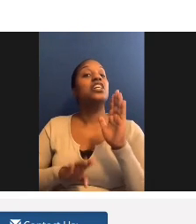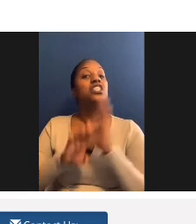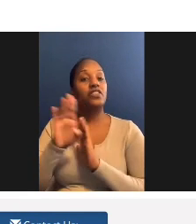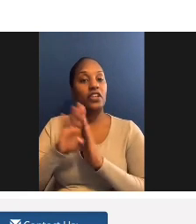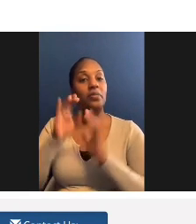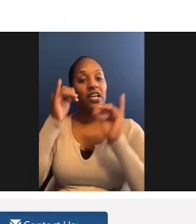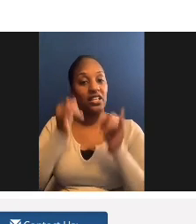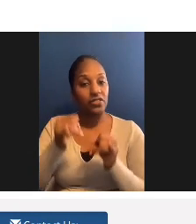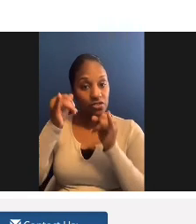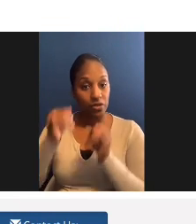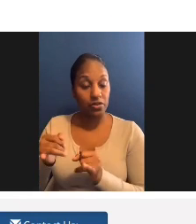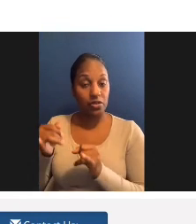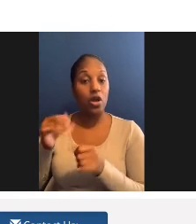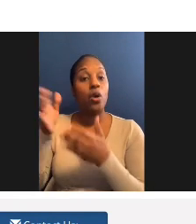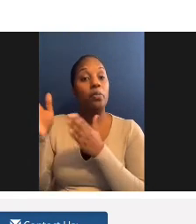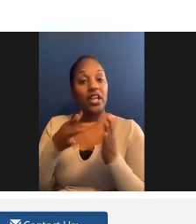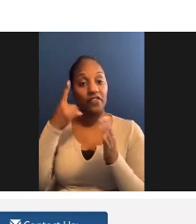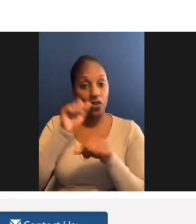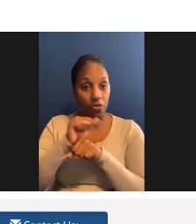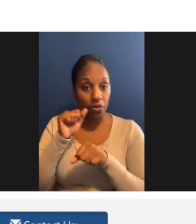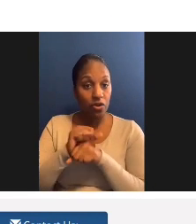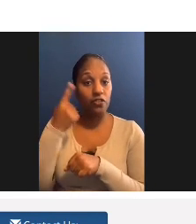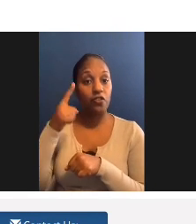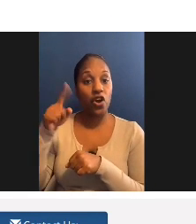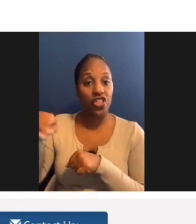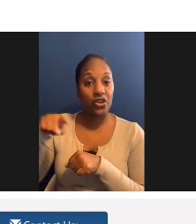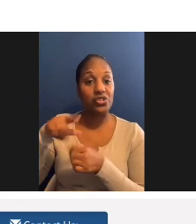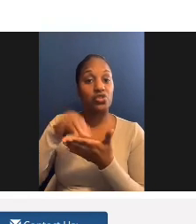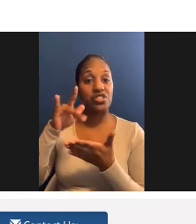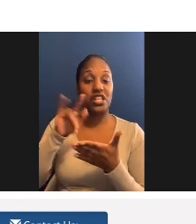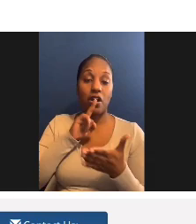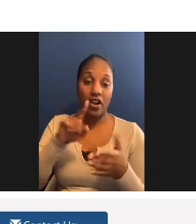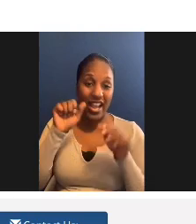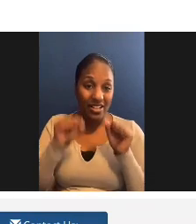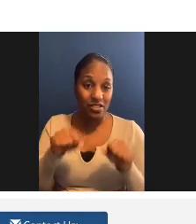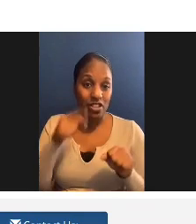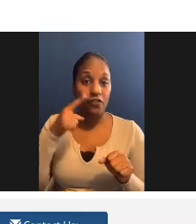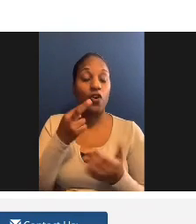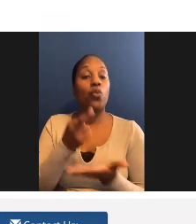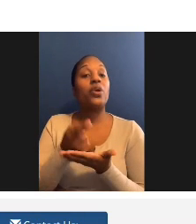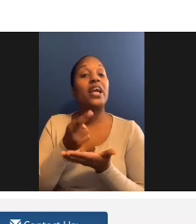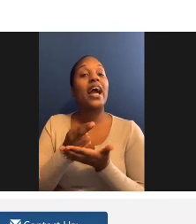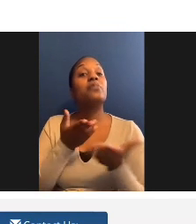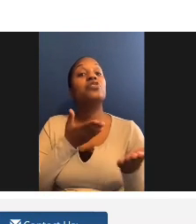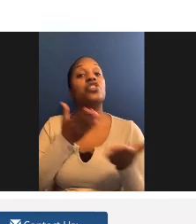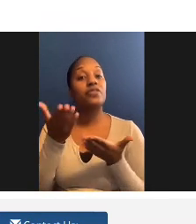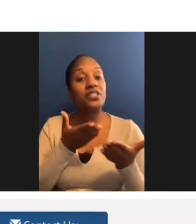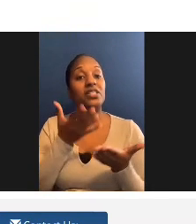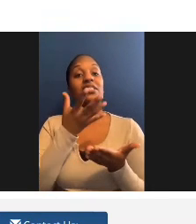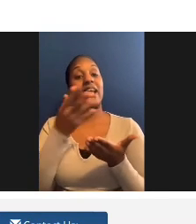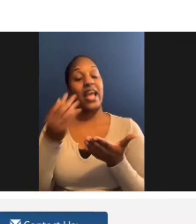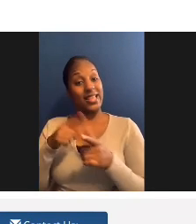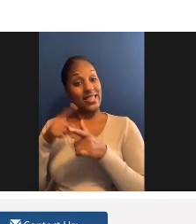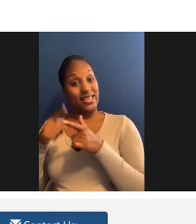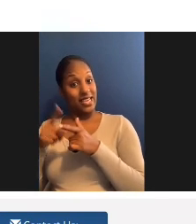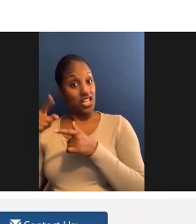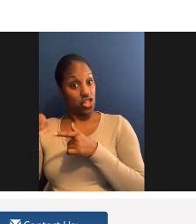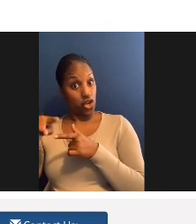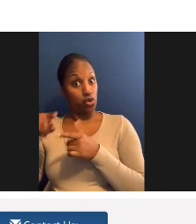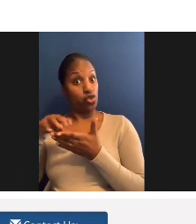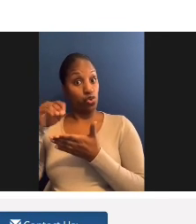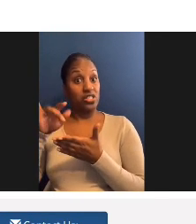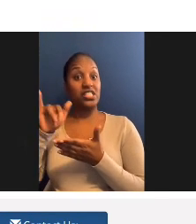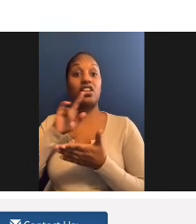for employment for those students who are eligible for rehab services, and then those students who